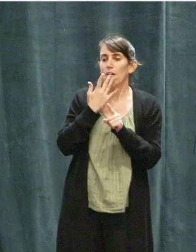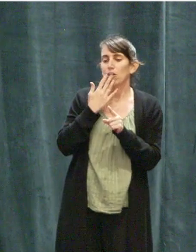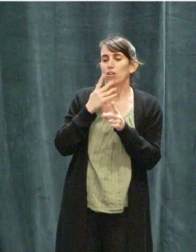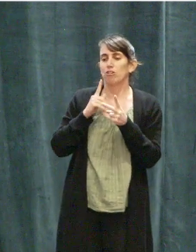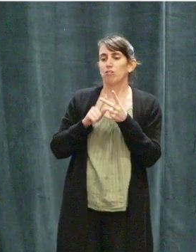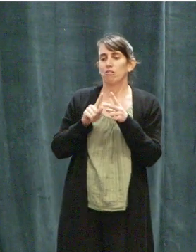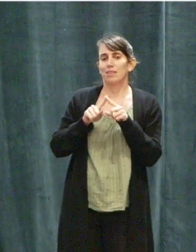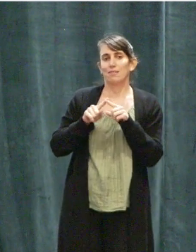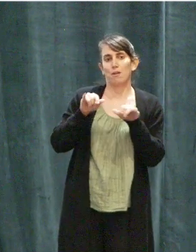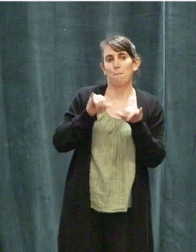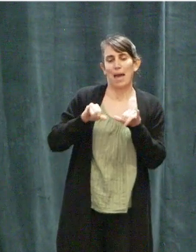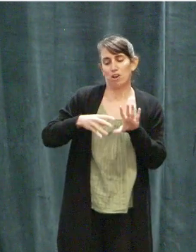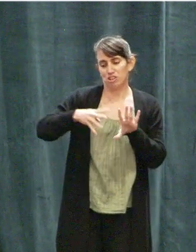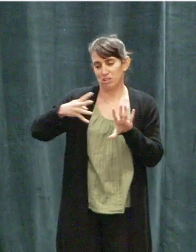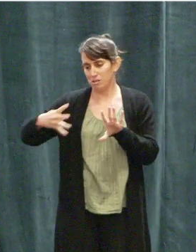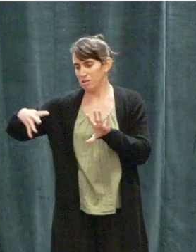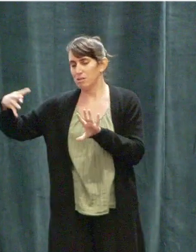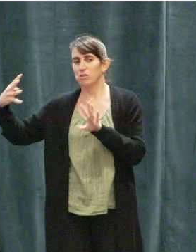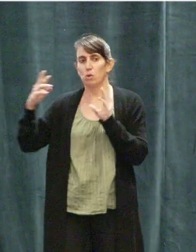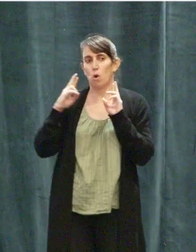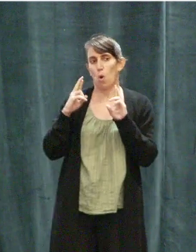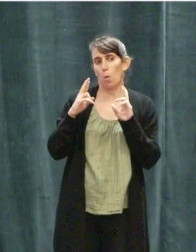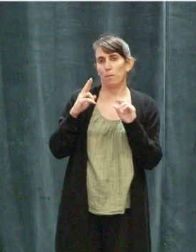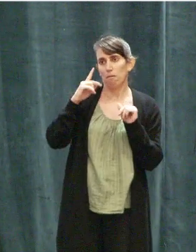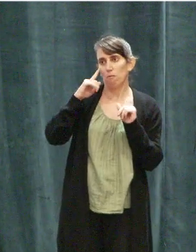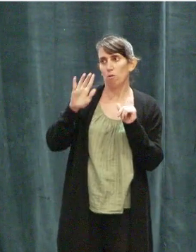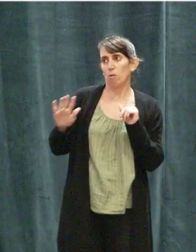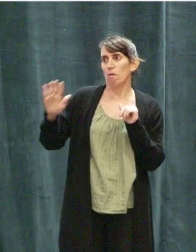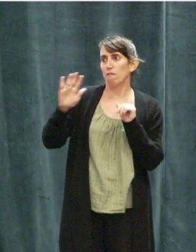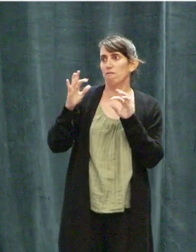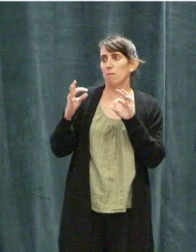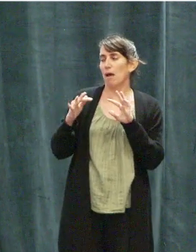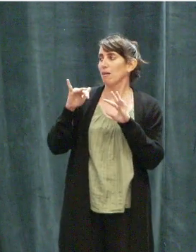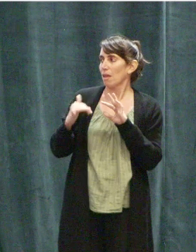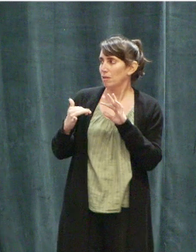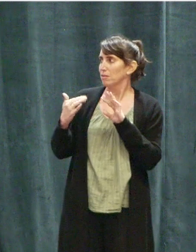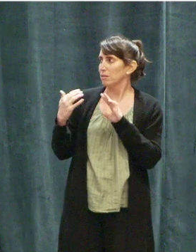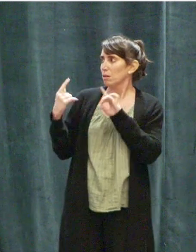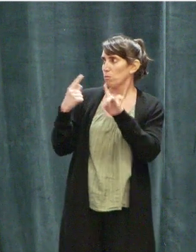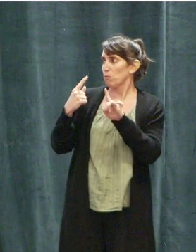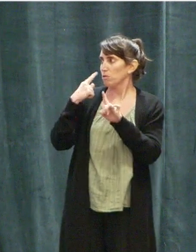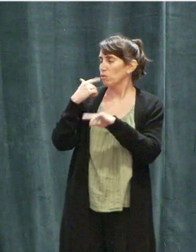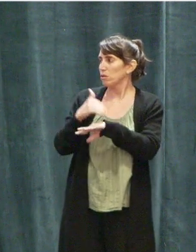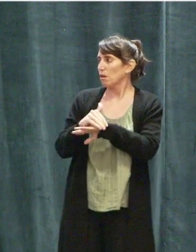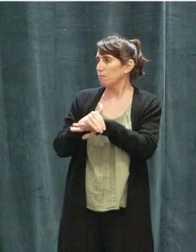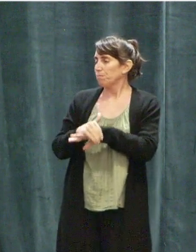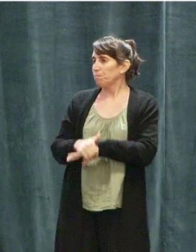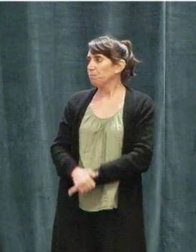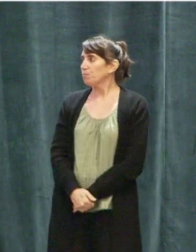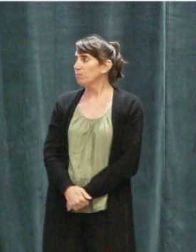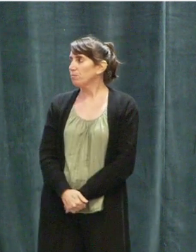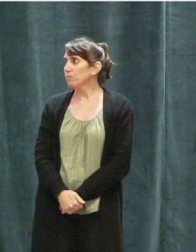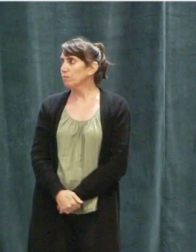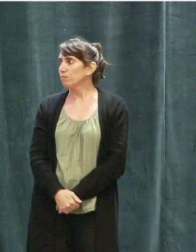patterns. We really welcome your feedback on that, and that's the purpose of tonight. And then on the third part. I do